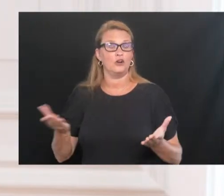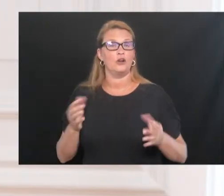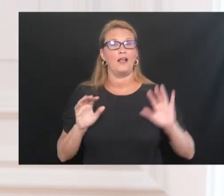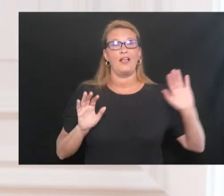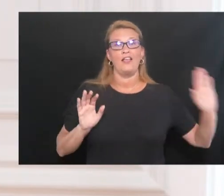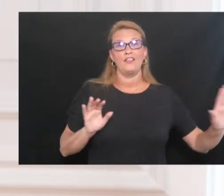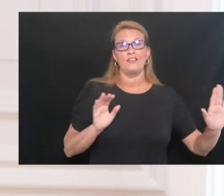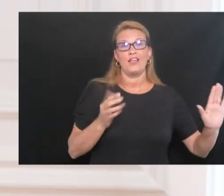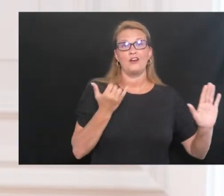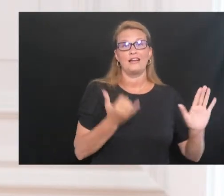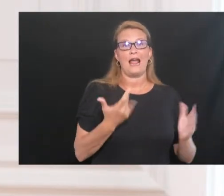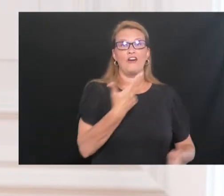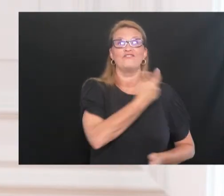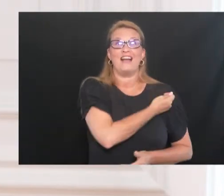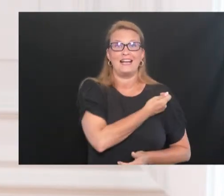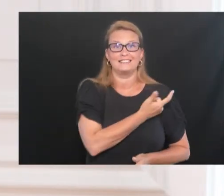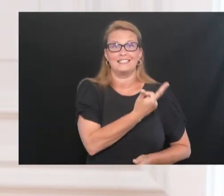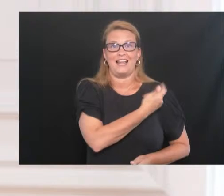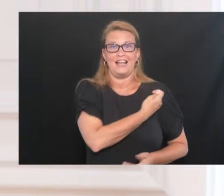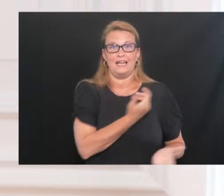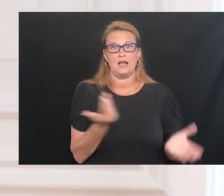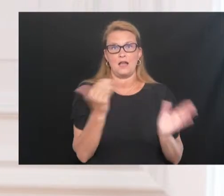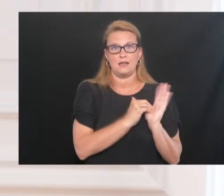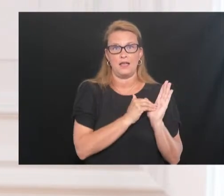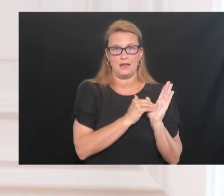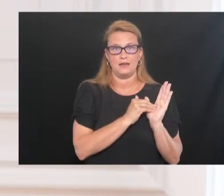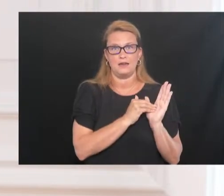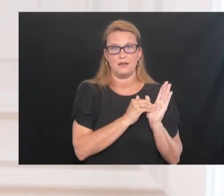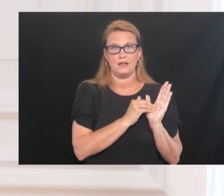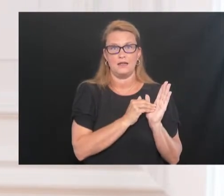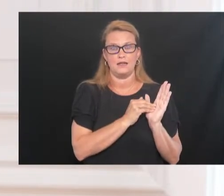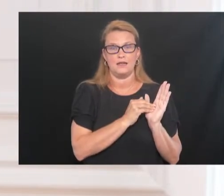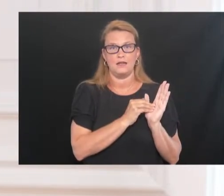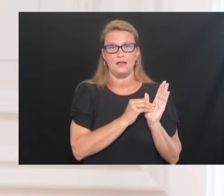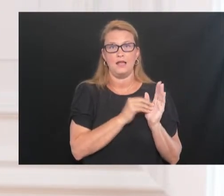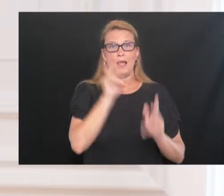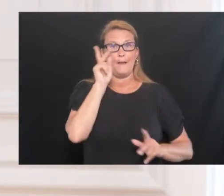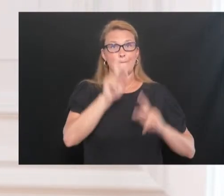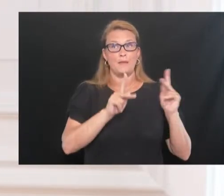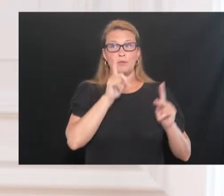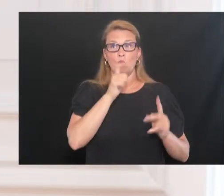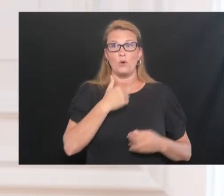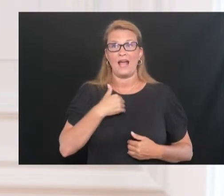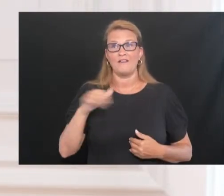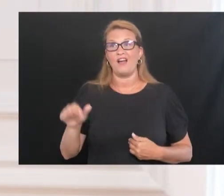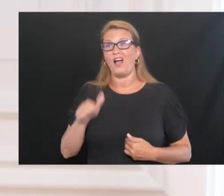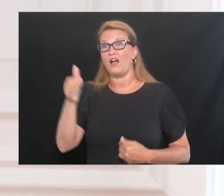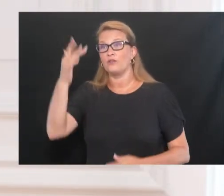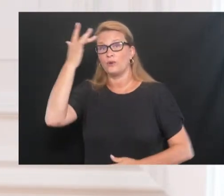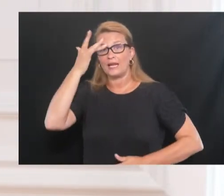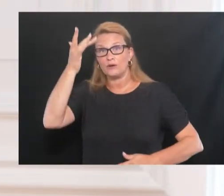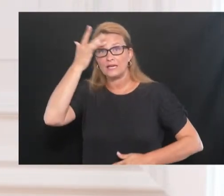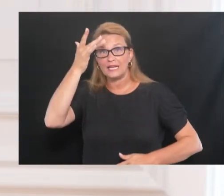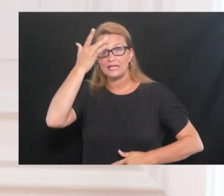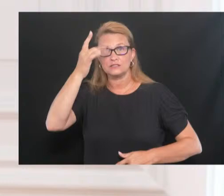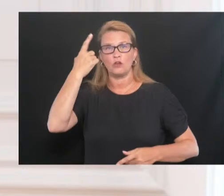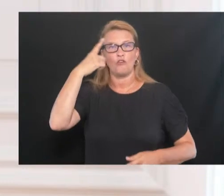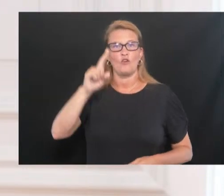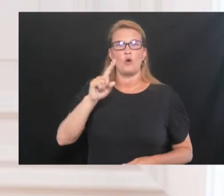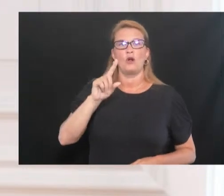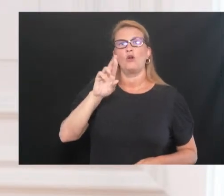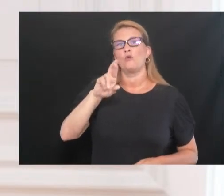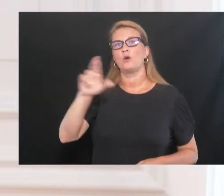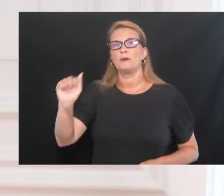now revaccinating people who are immunocompromised, who are taking medicines, say for rheumatoid arthritis or